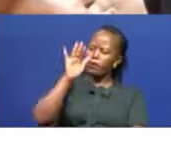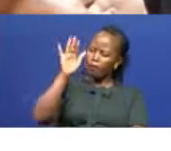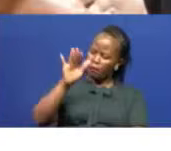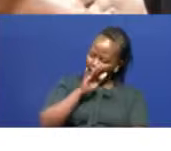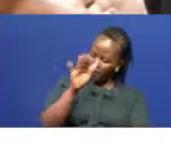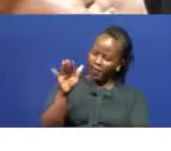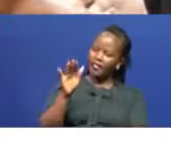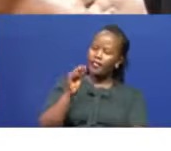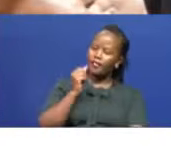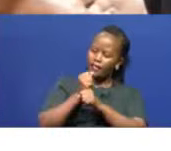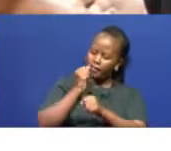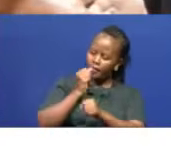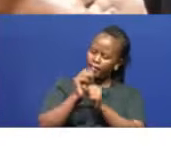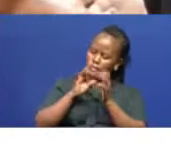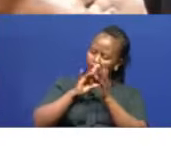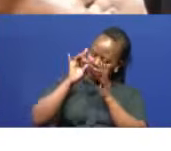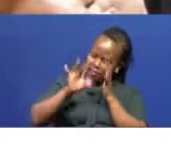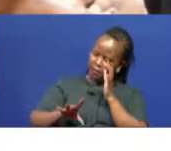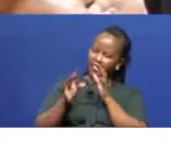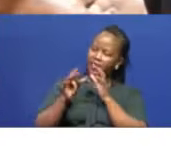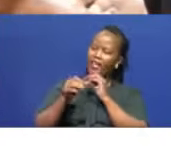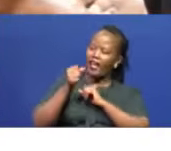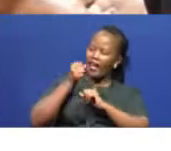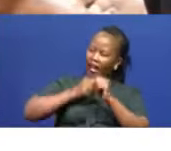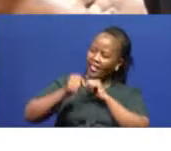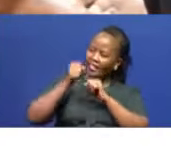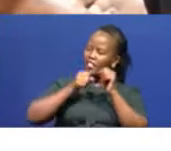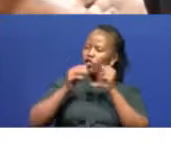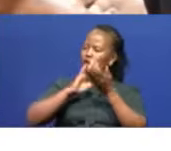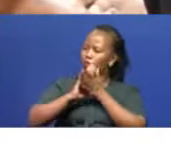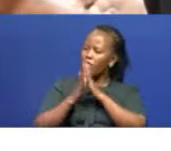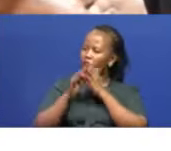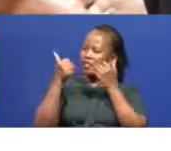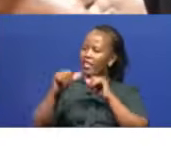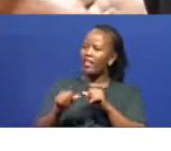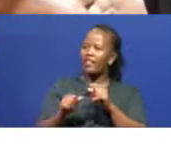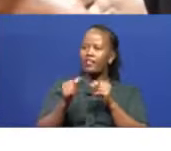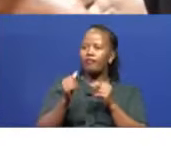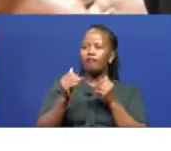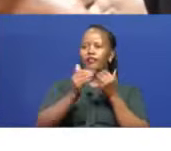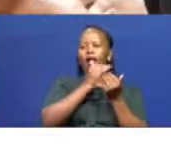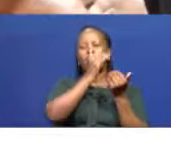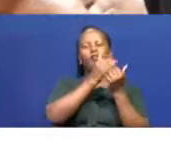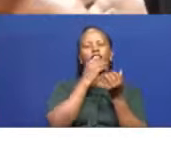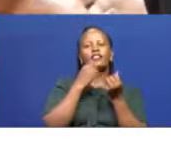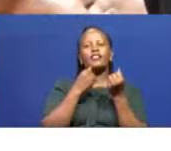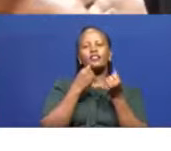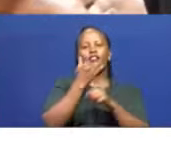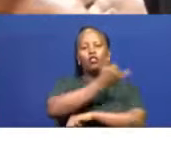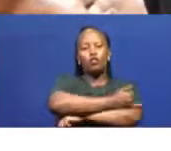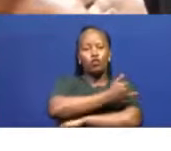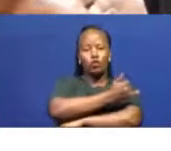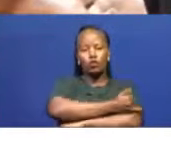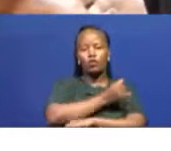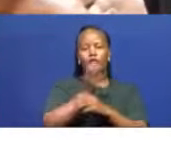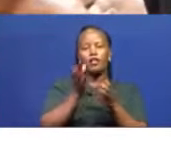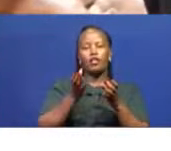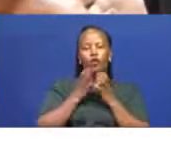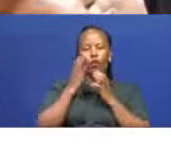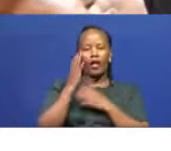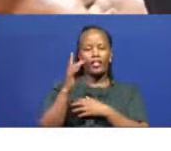impeachment proceedings, acted as an impartial and unbiased quasi-judicial body as required by